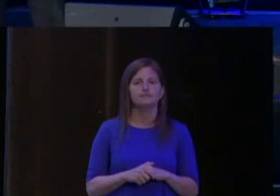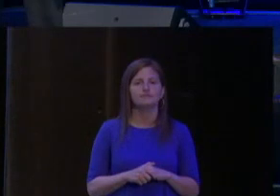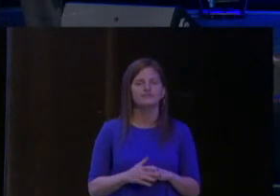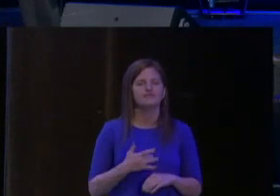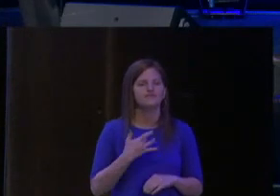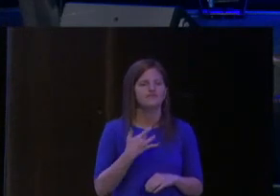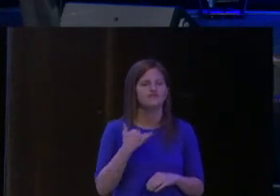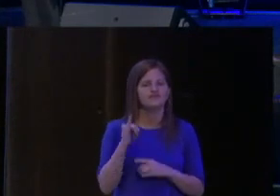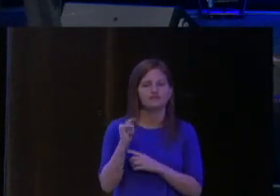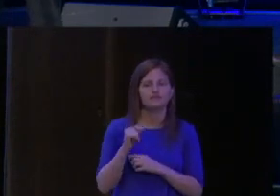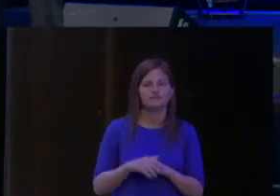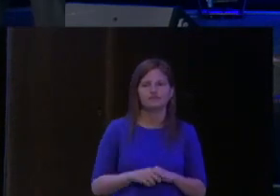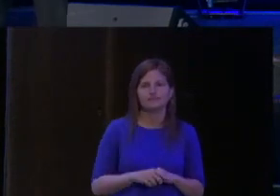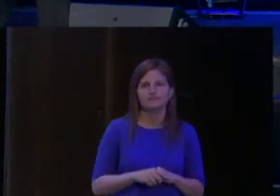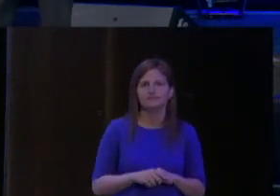Feel it.